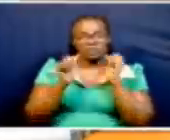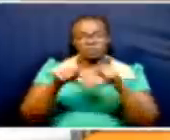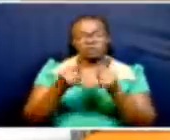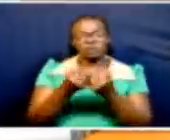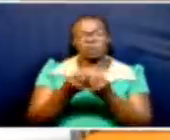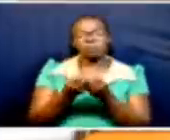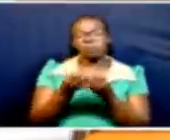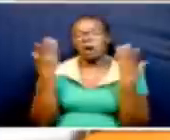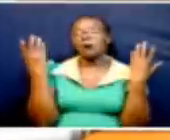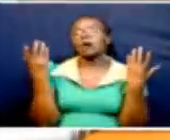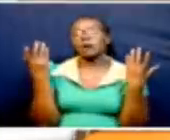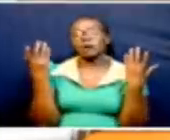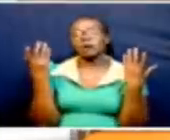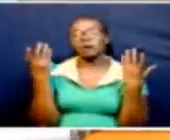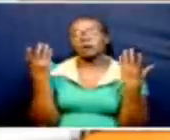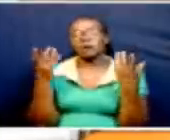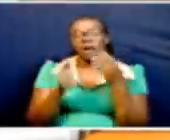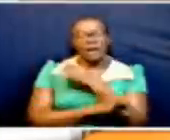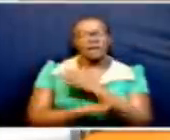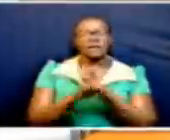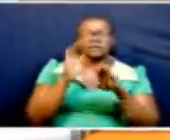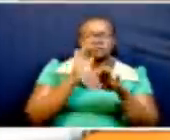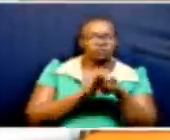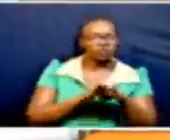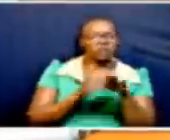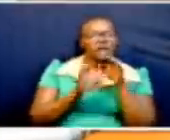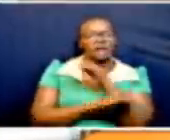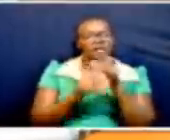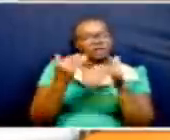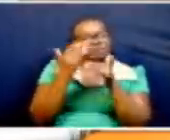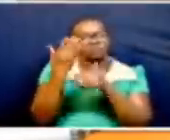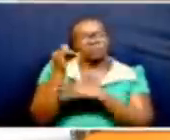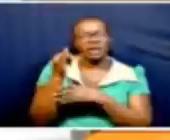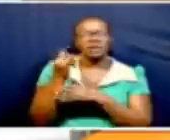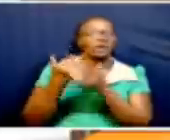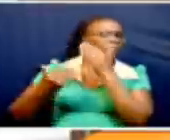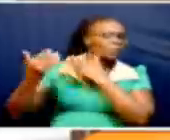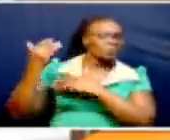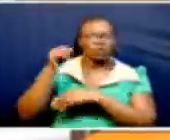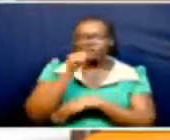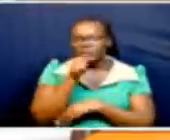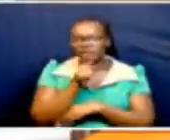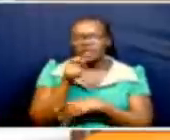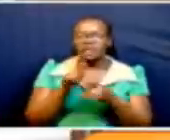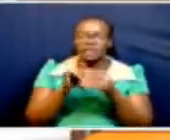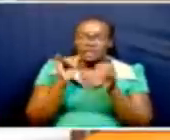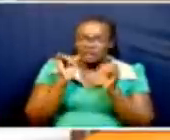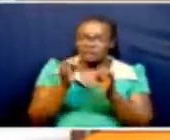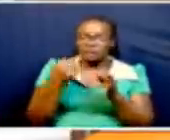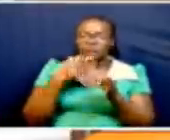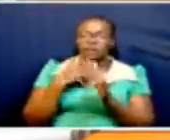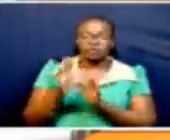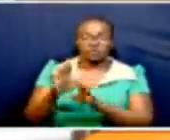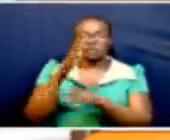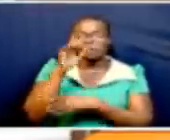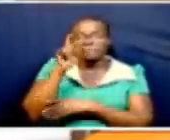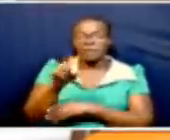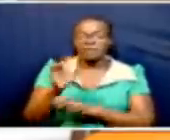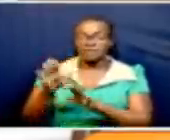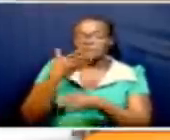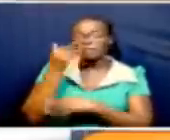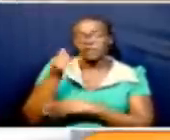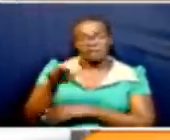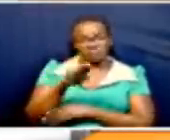that is so good, a country that was built by our forefathers, a country that if we should leave it, we should leave it a better place. Therefore,